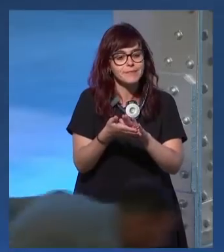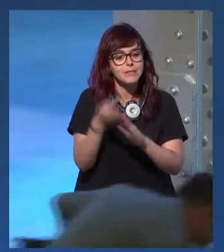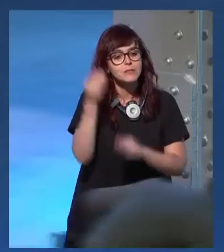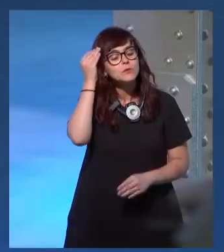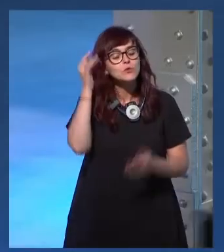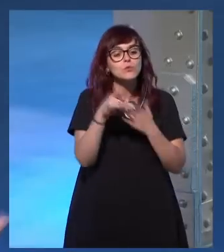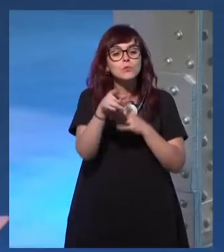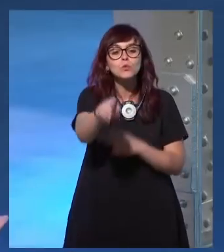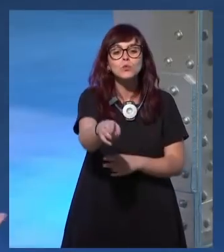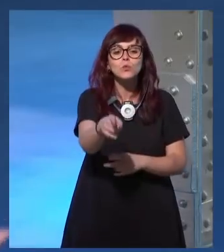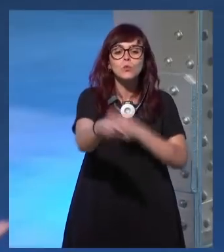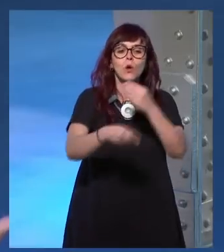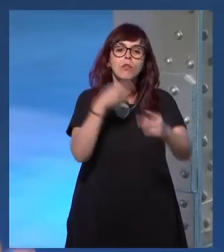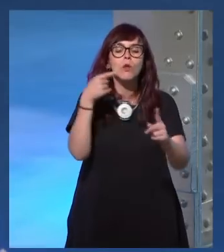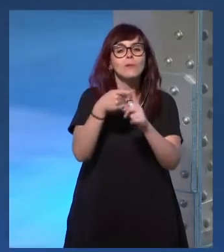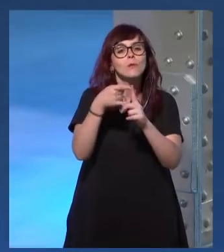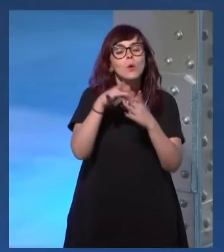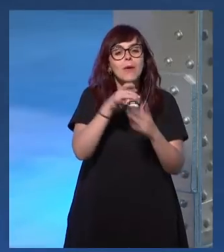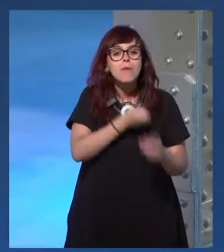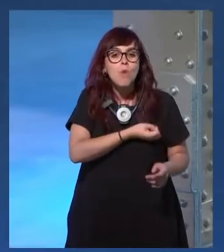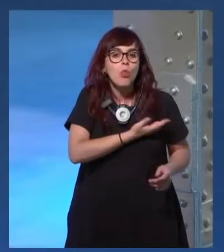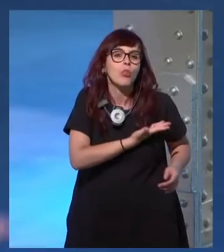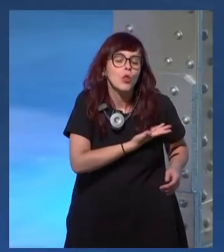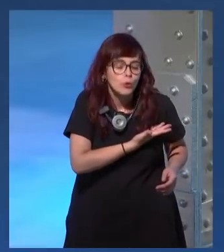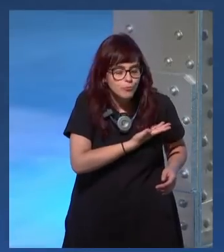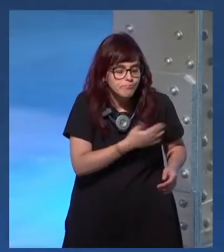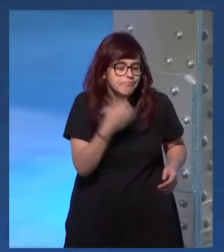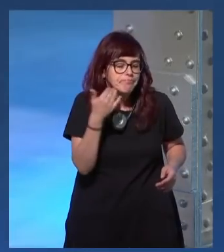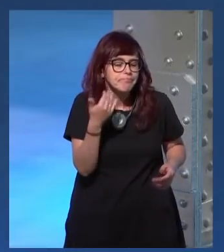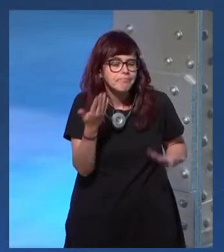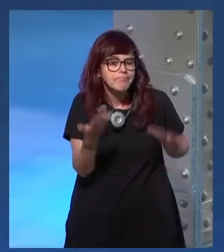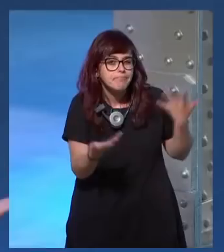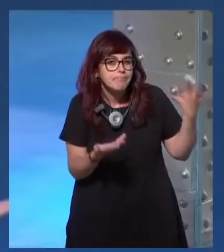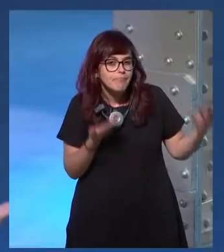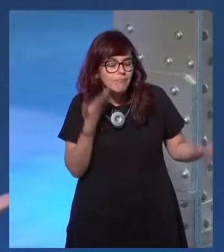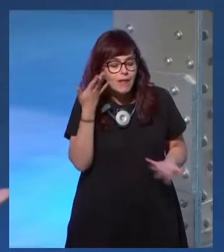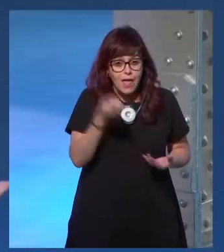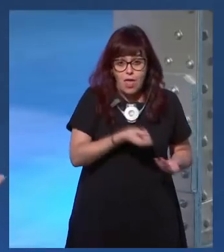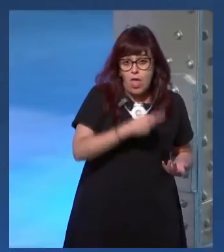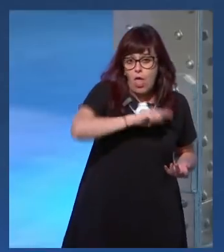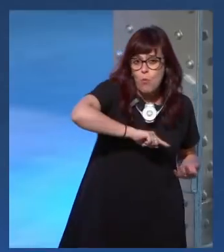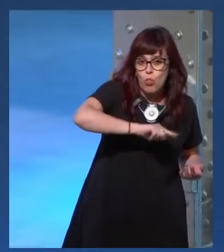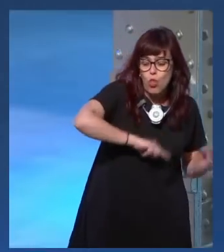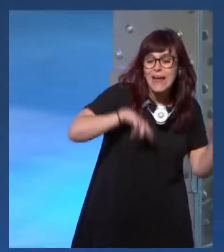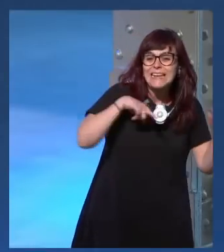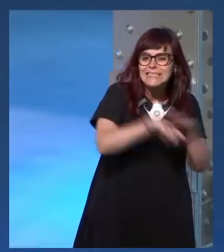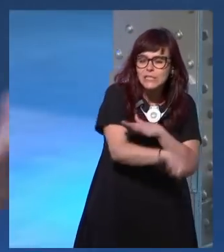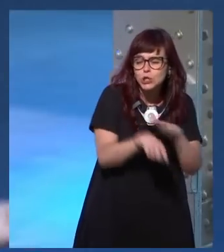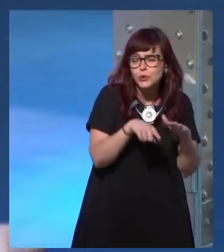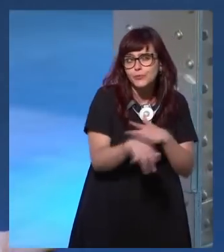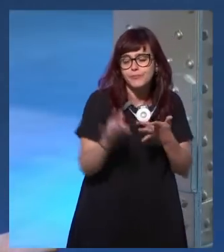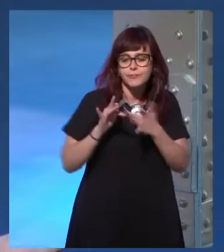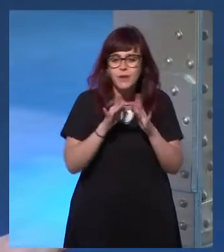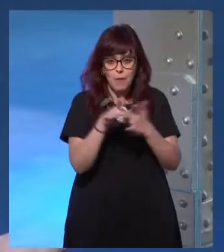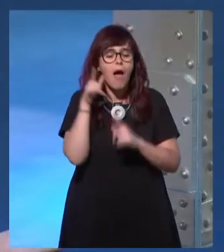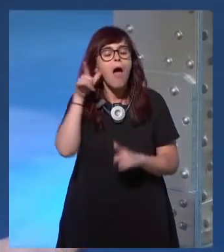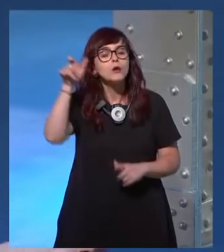said about the social media, I wonder what do you do to handle from an emotional point of view all